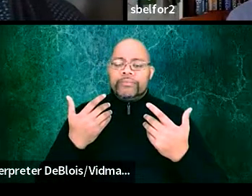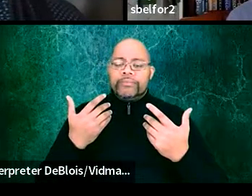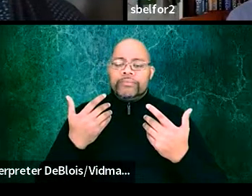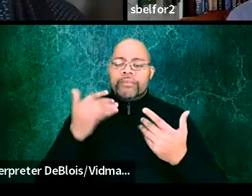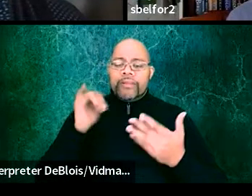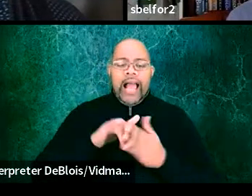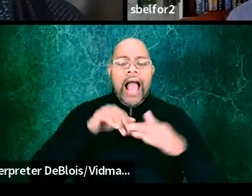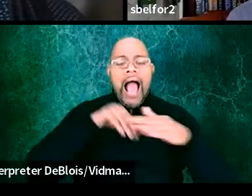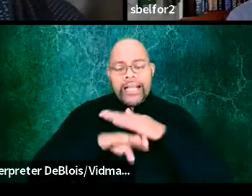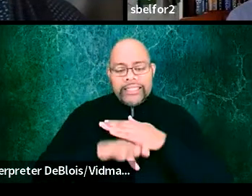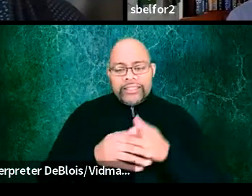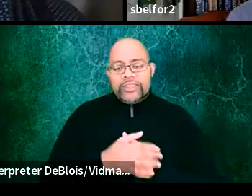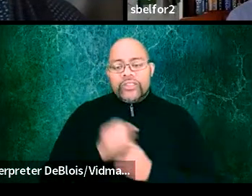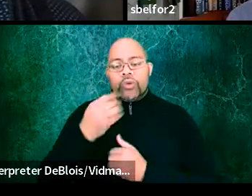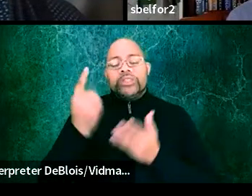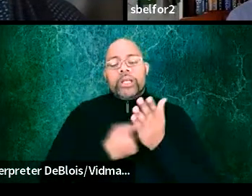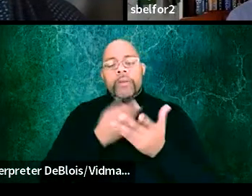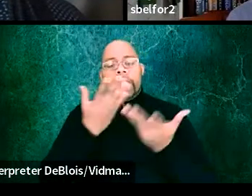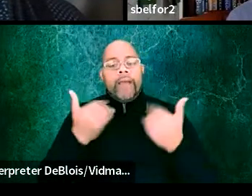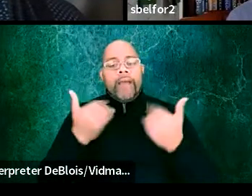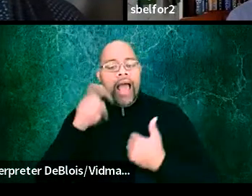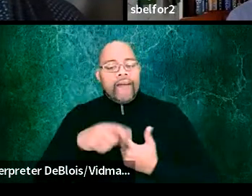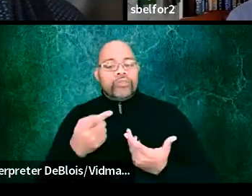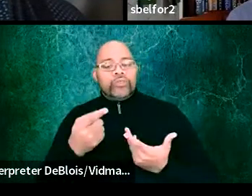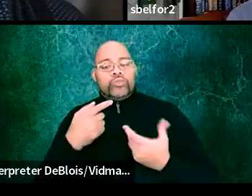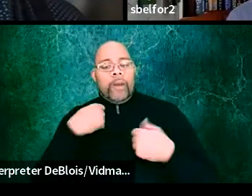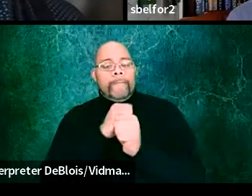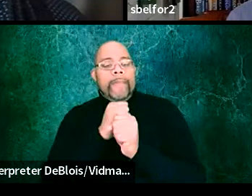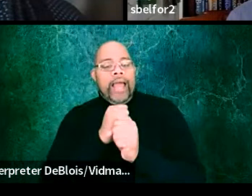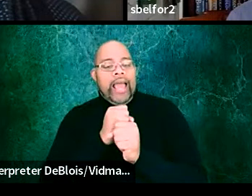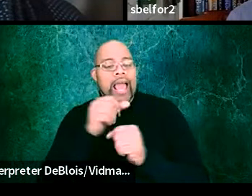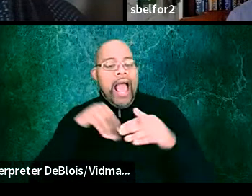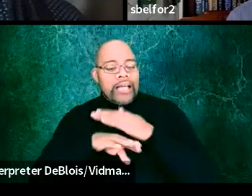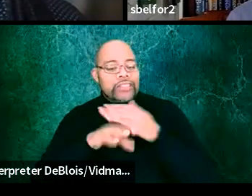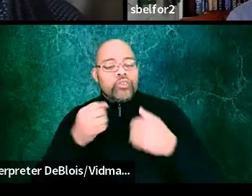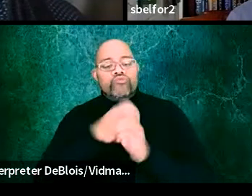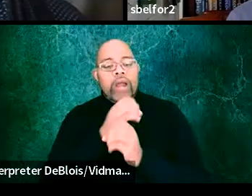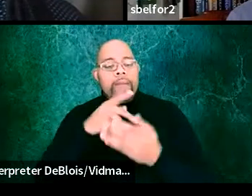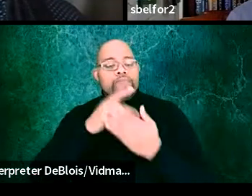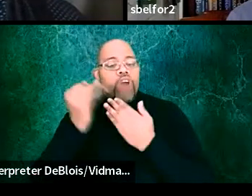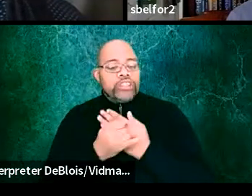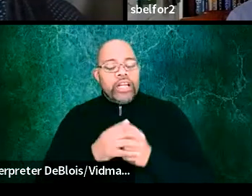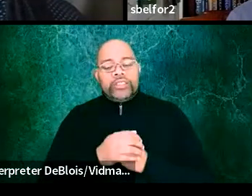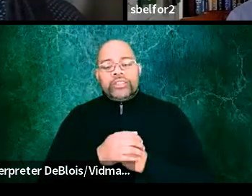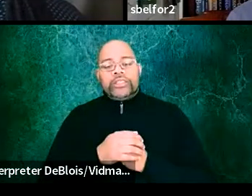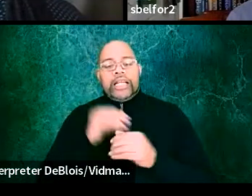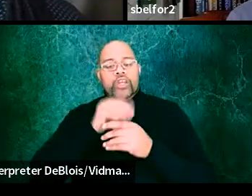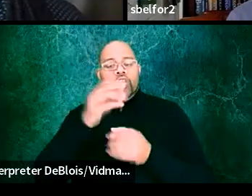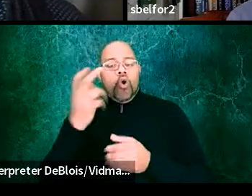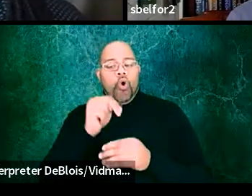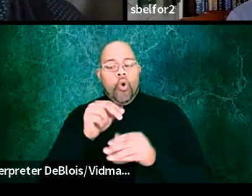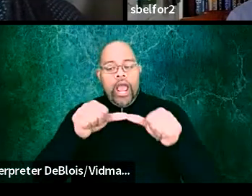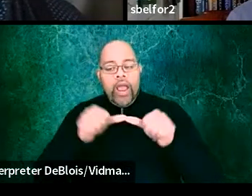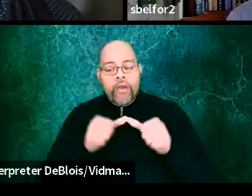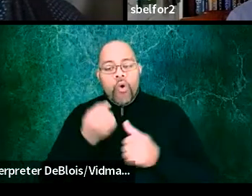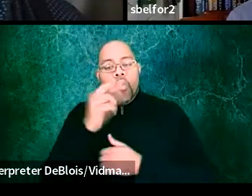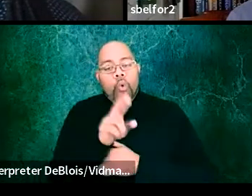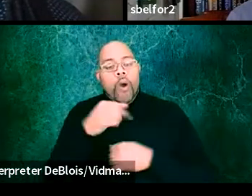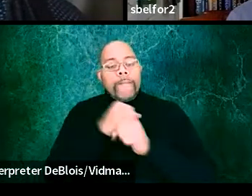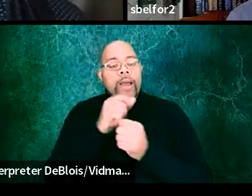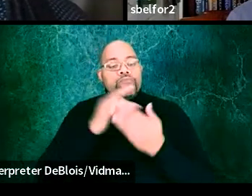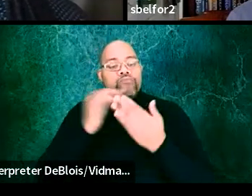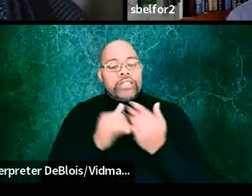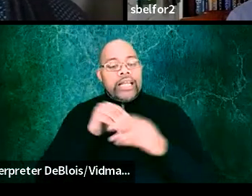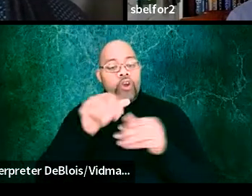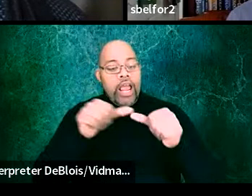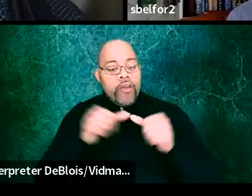the access. So sometimes you may have to kind of create access or create projects, in your own area, or create a project